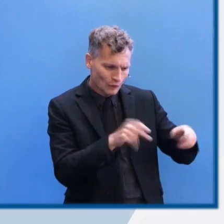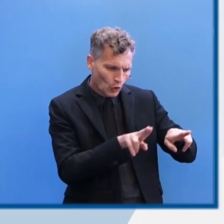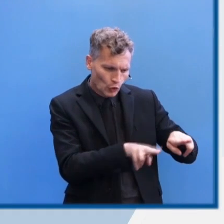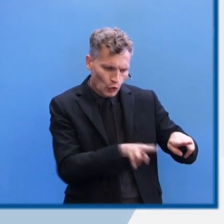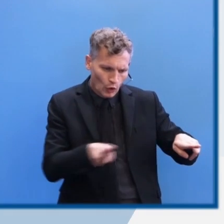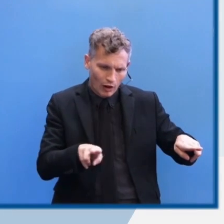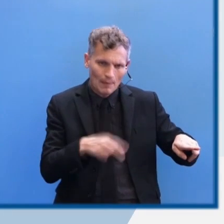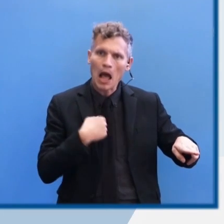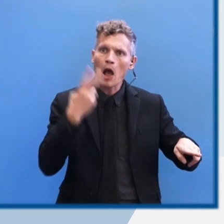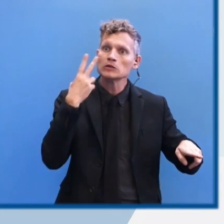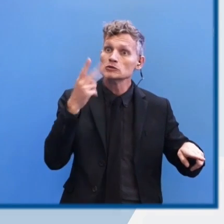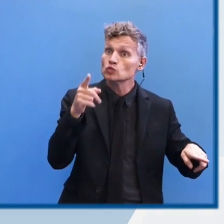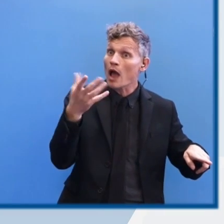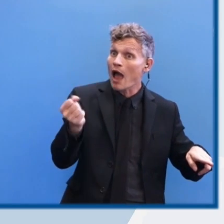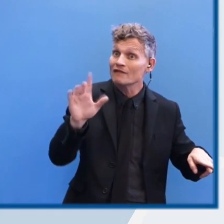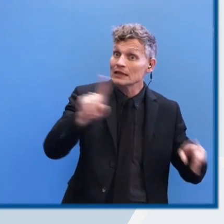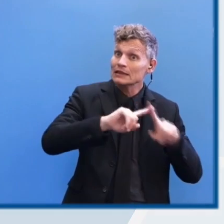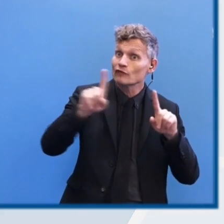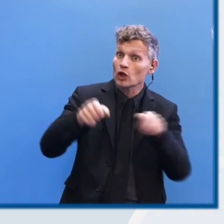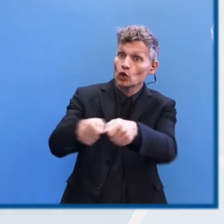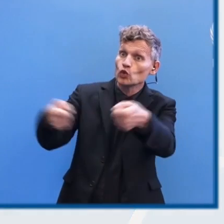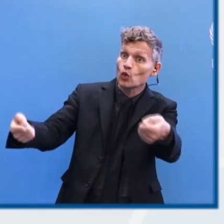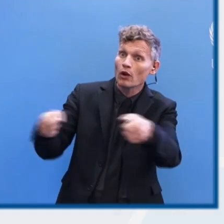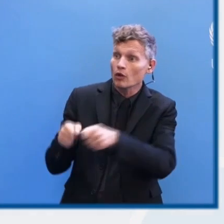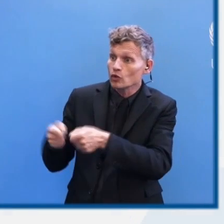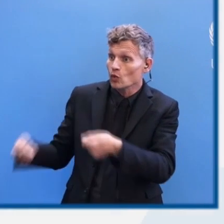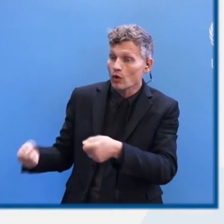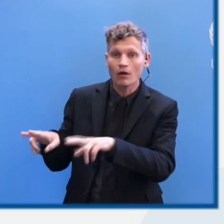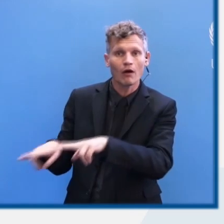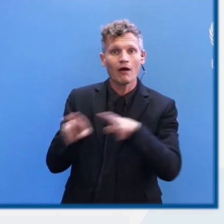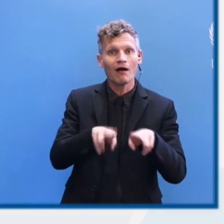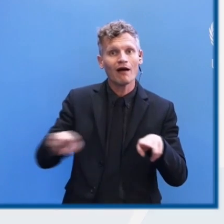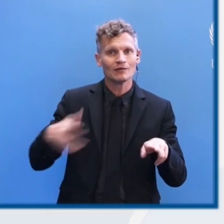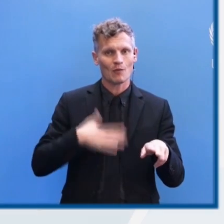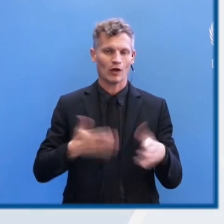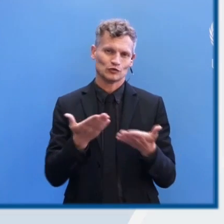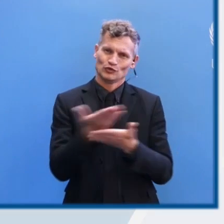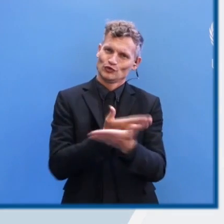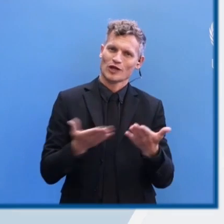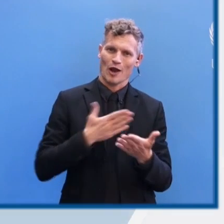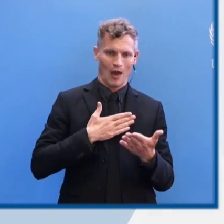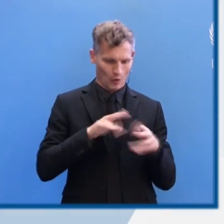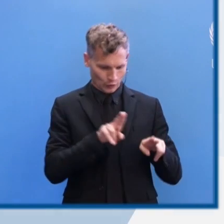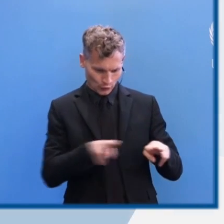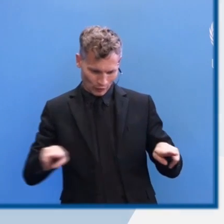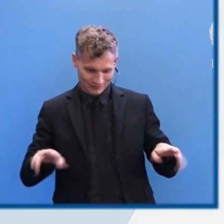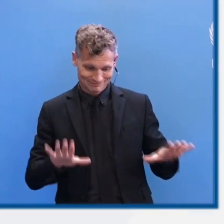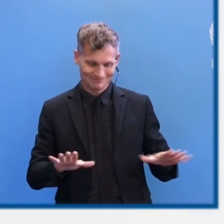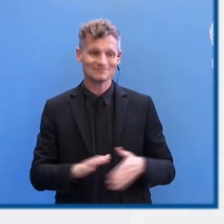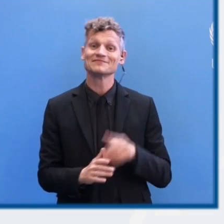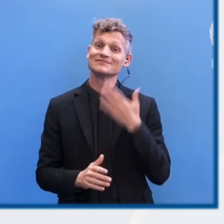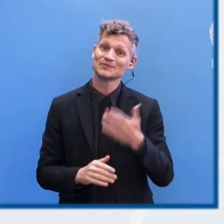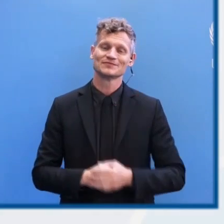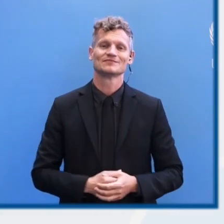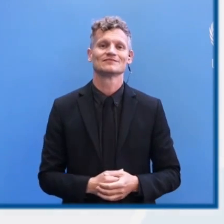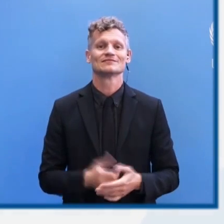and I would be happy if you get in touch with me to share tools. Thank you. Thank you. And Peter,